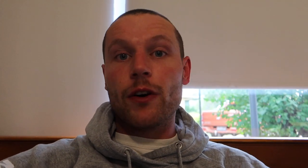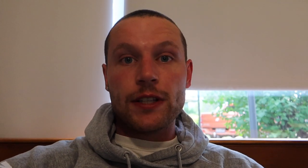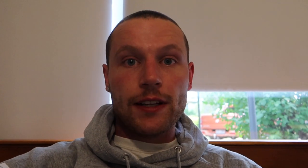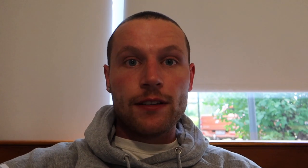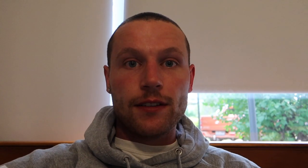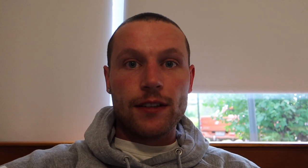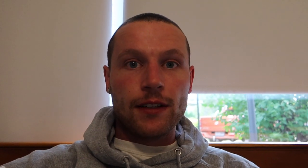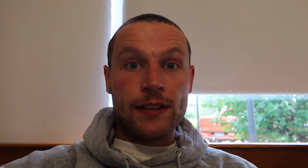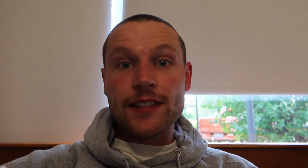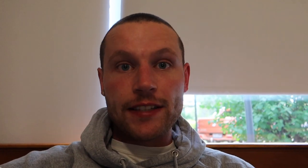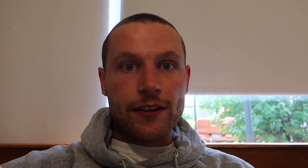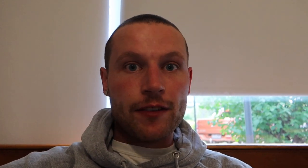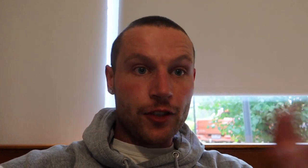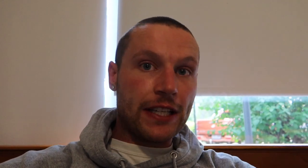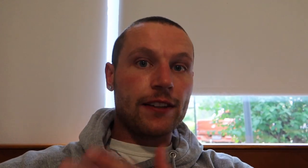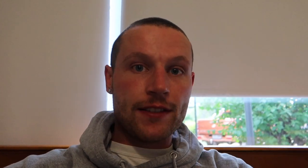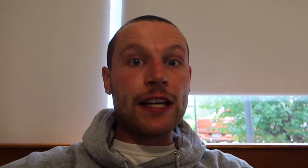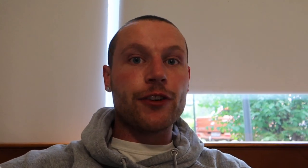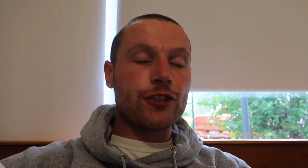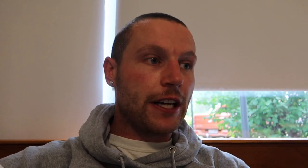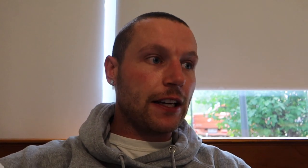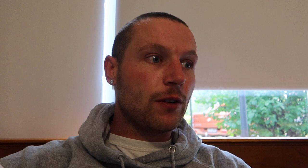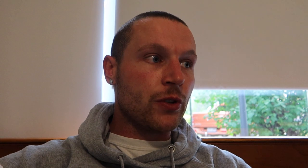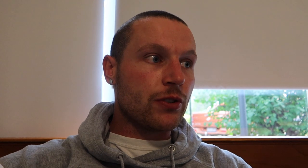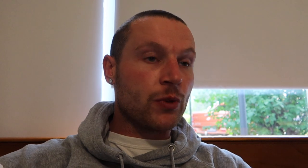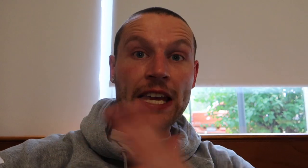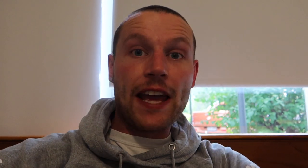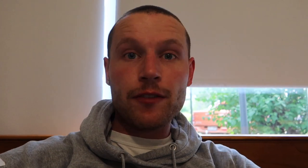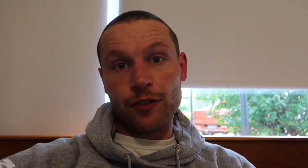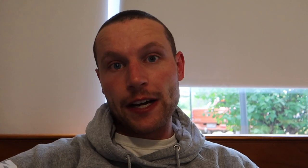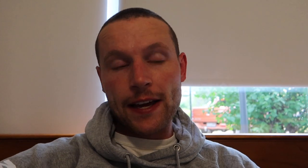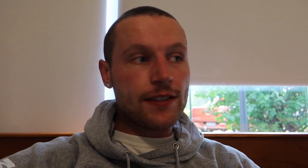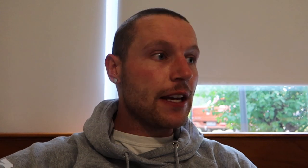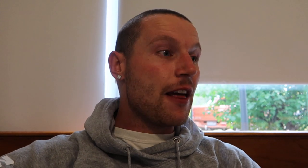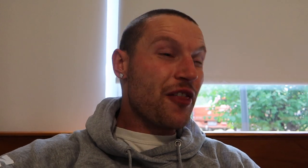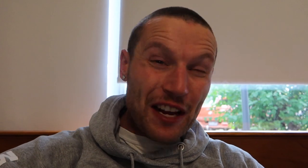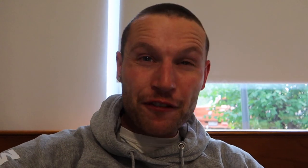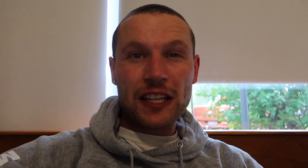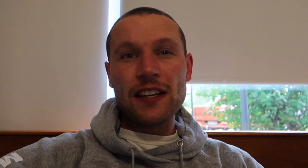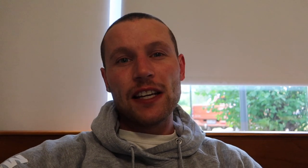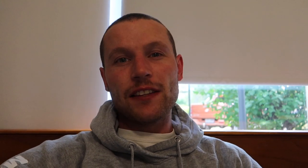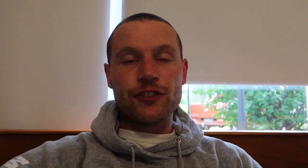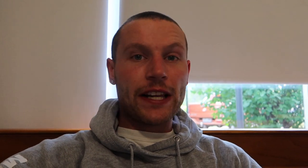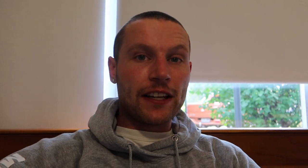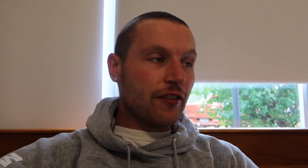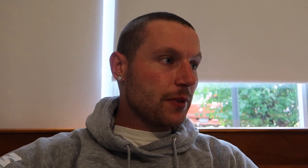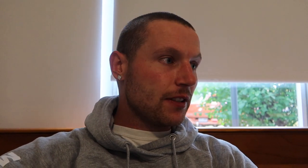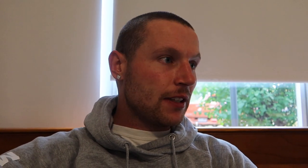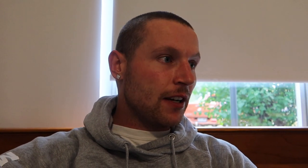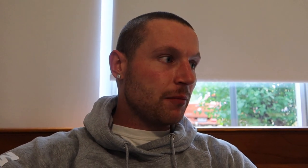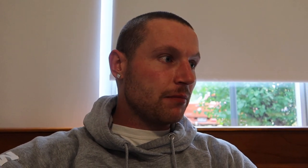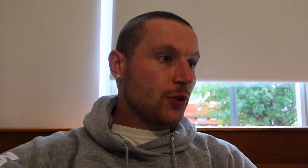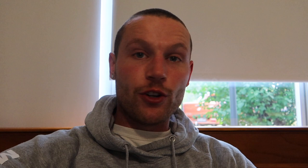no quarantine necessary for New Zealanders entering Australia was canned for 3 days. Thankfully, the Australian